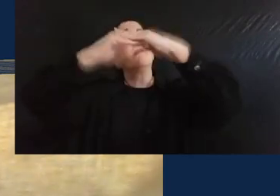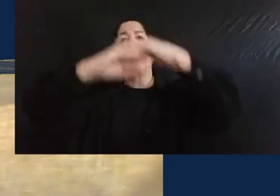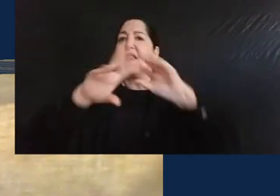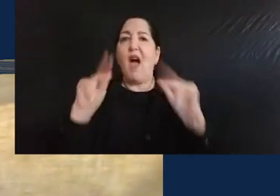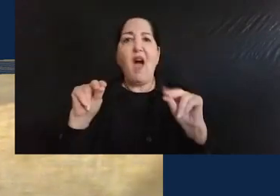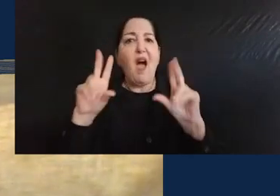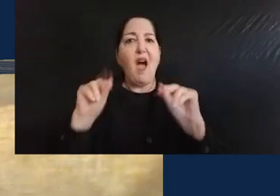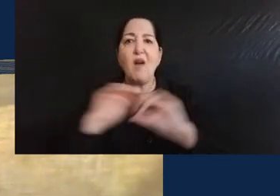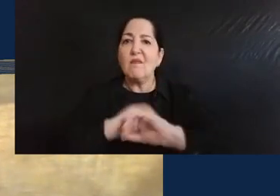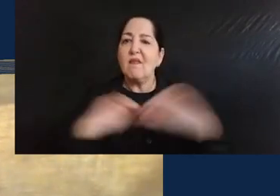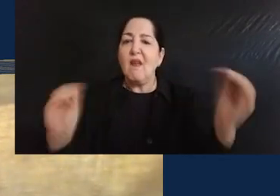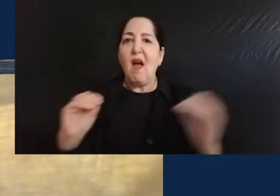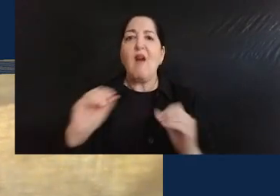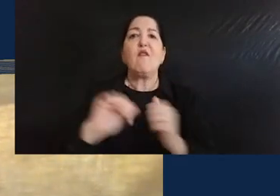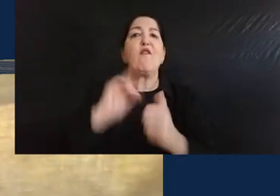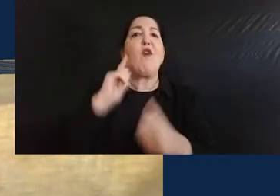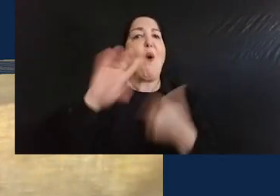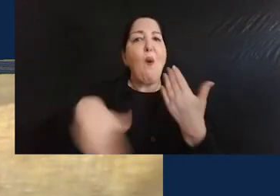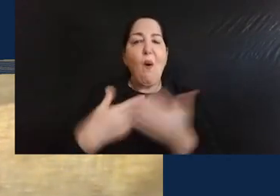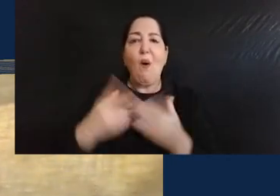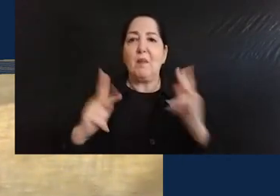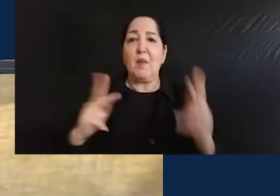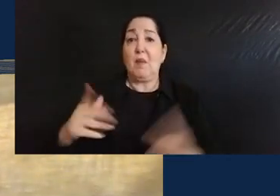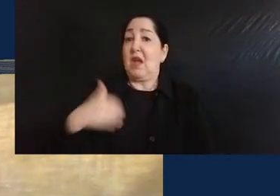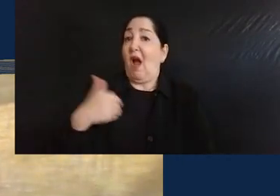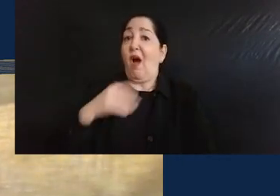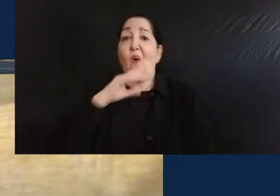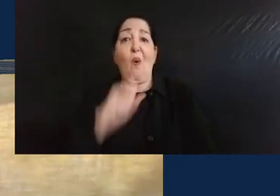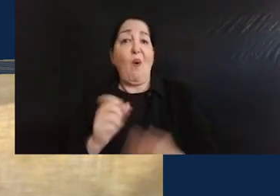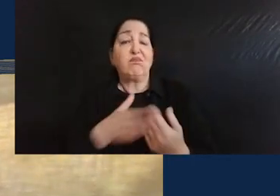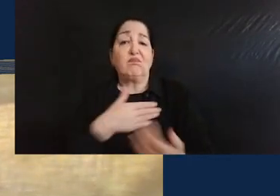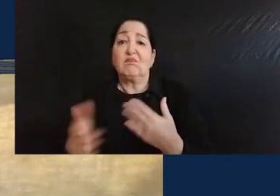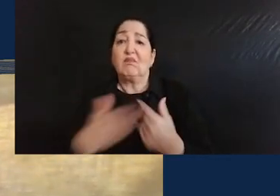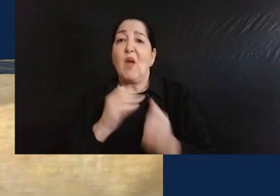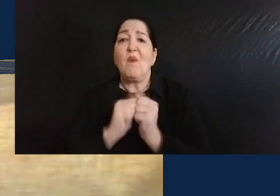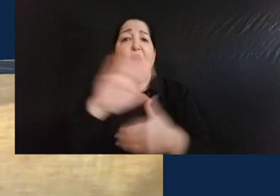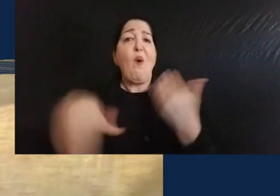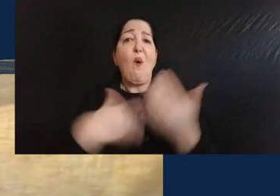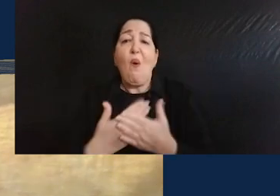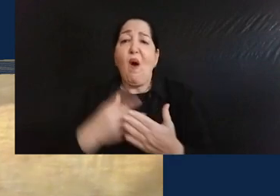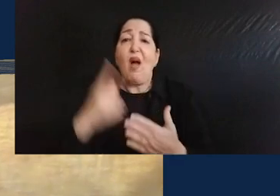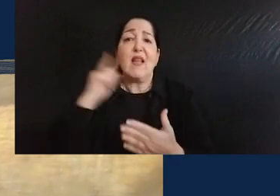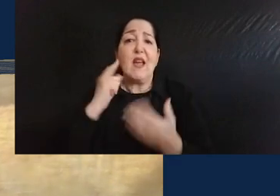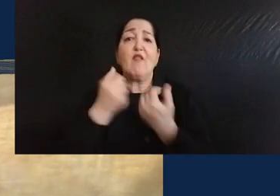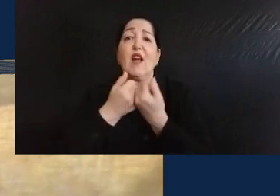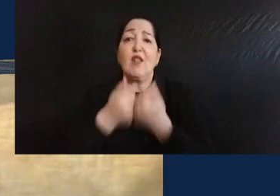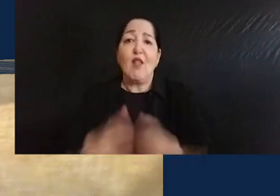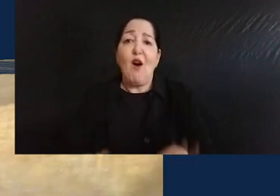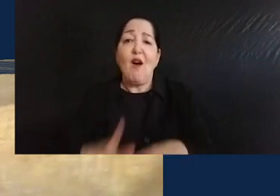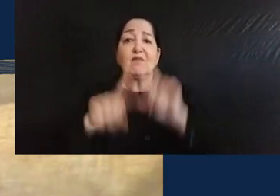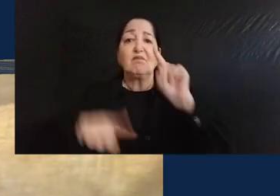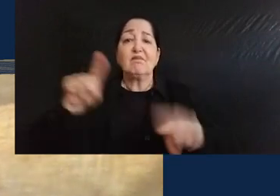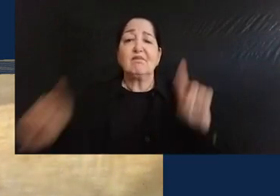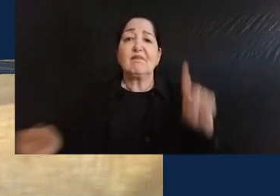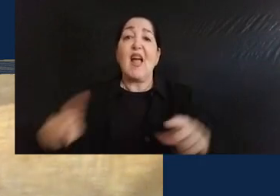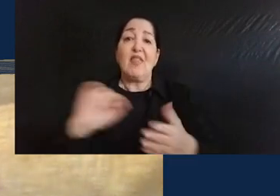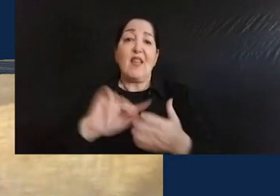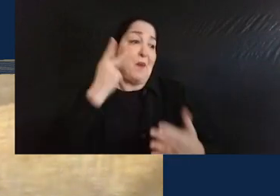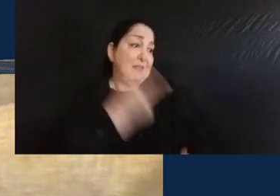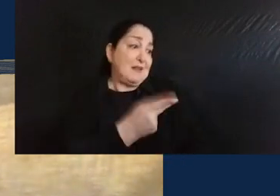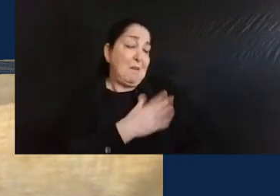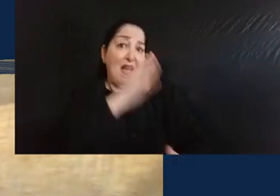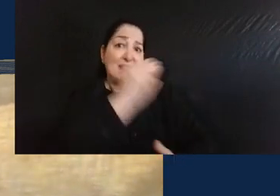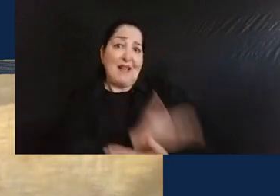for all people, young and old, with all degrees of hearing loss. That's what I see in Reese.